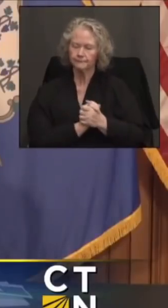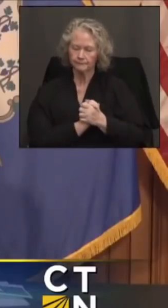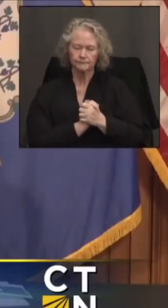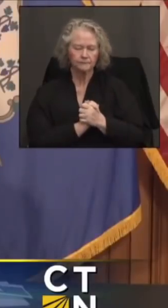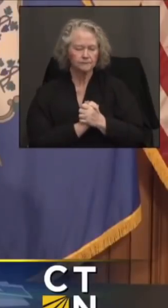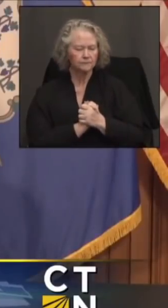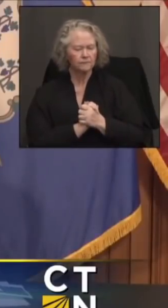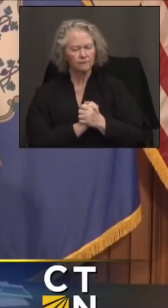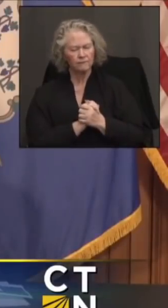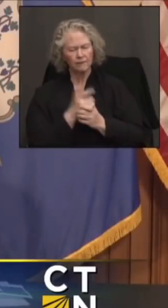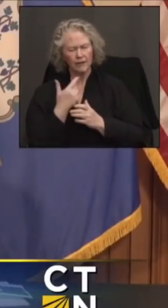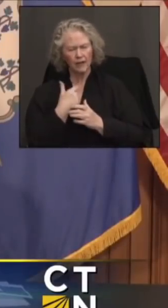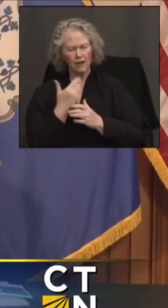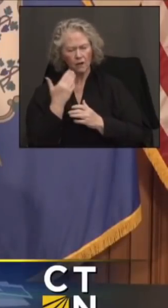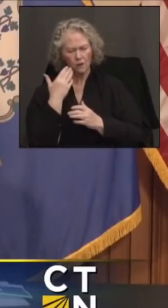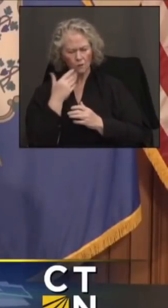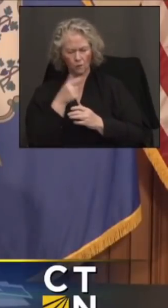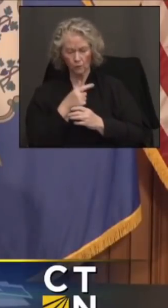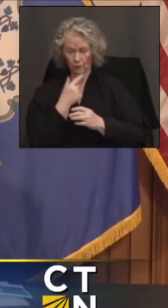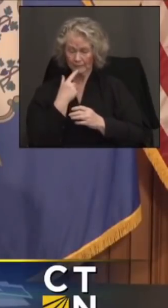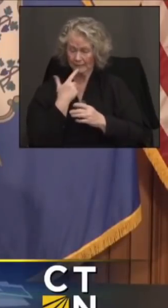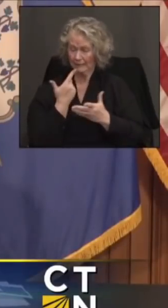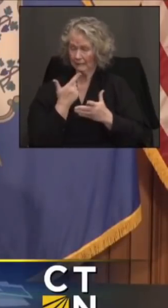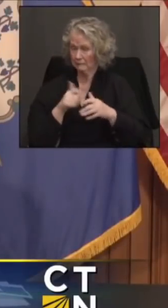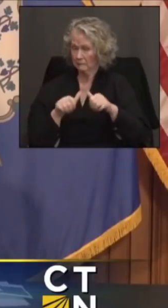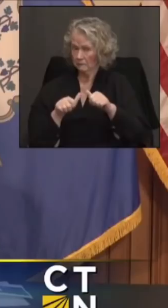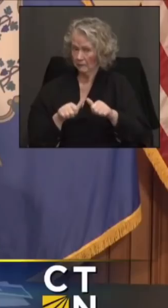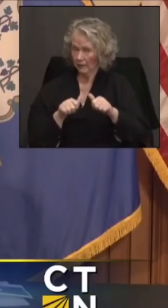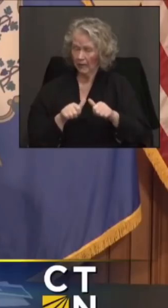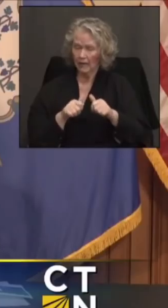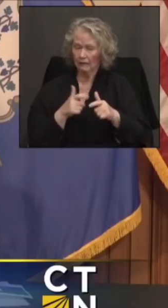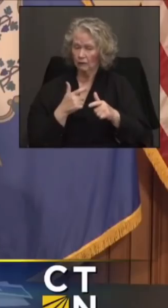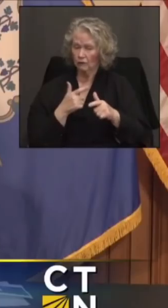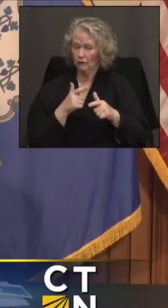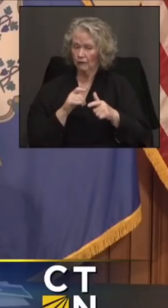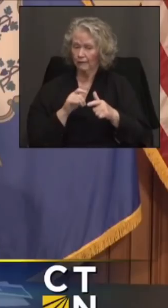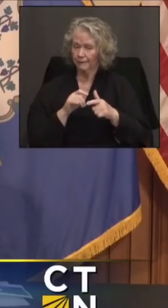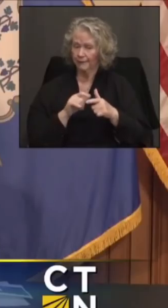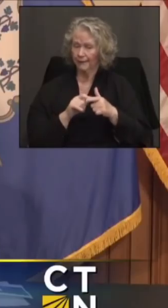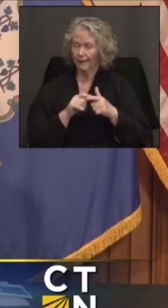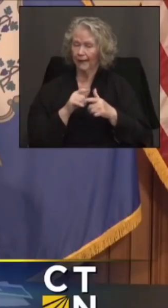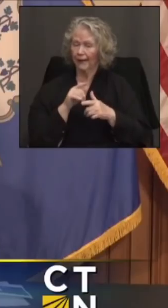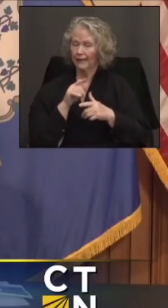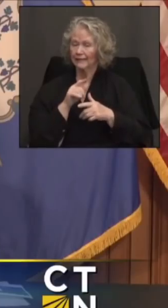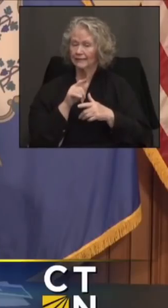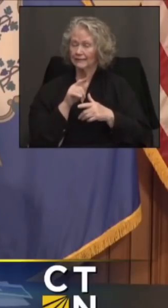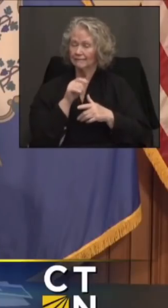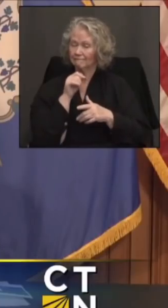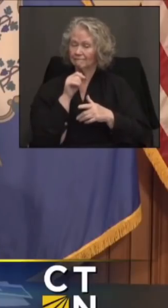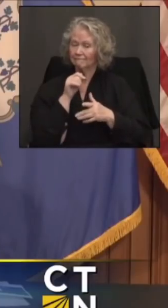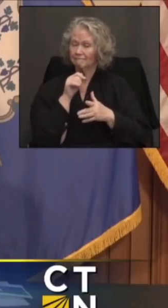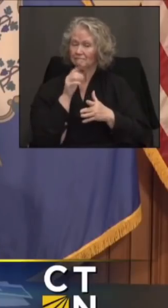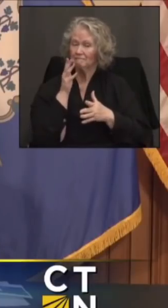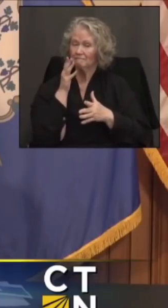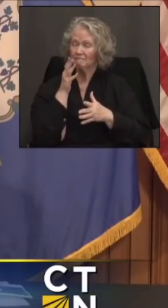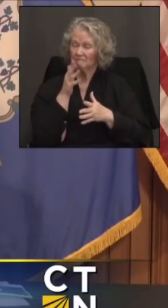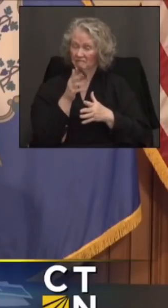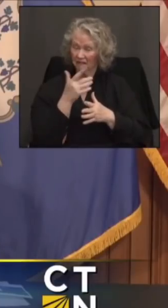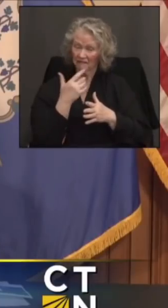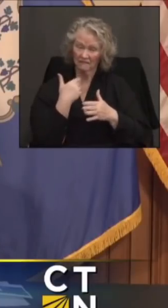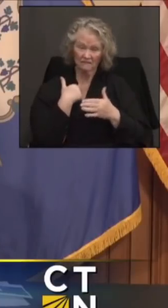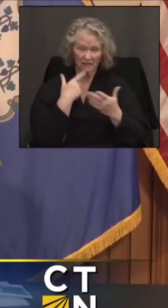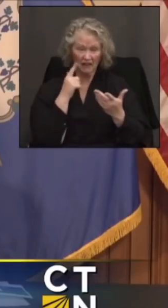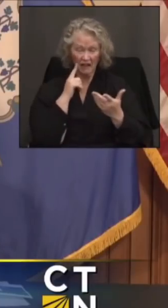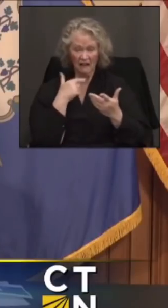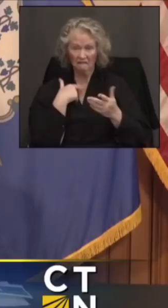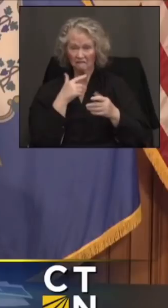And I know you were talking about the potential kind of supply outstripping demand later this month, but I was on VAMS and it